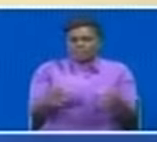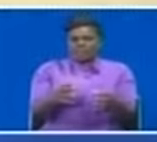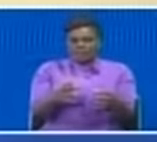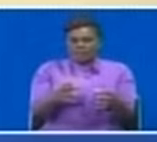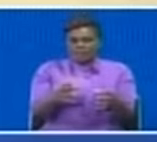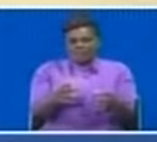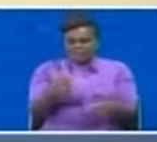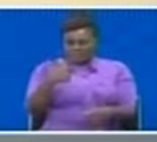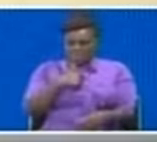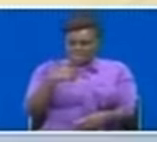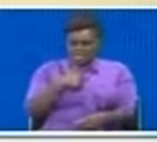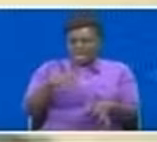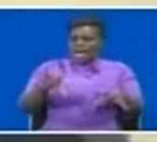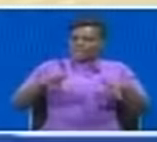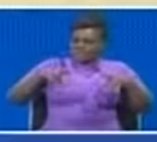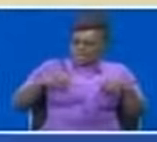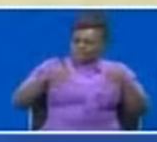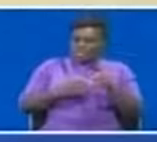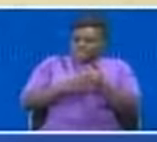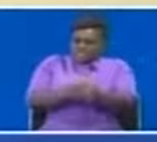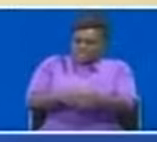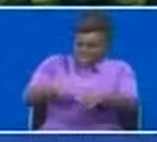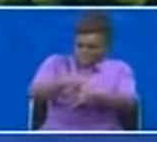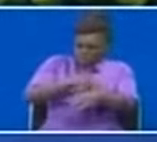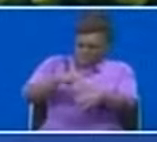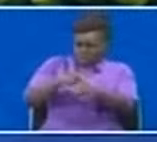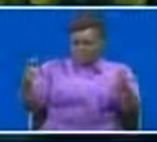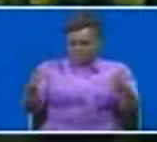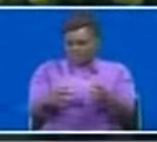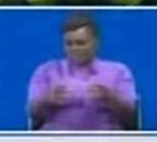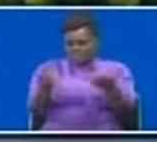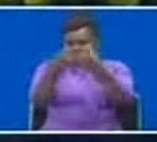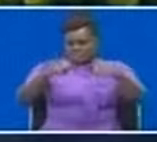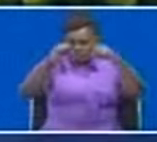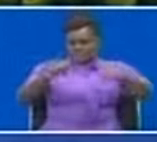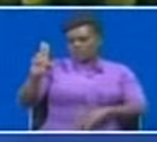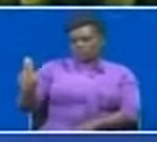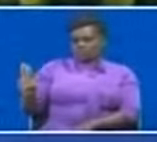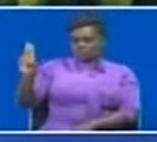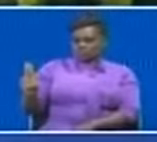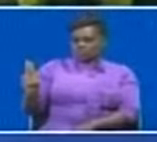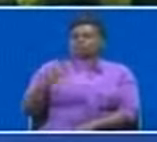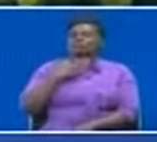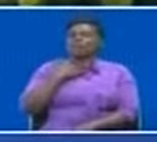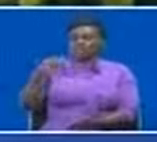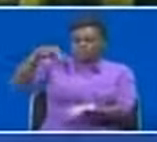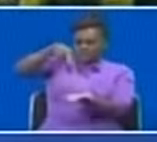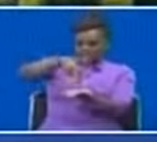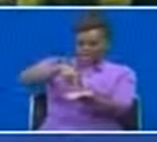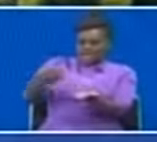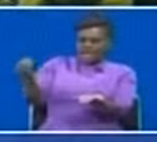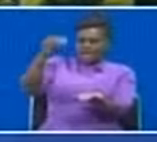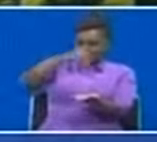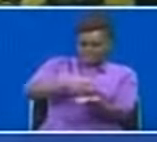with pride that I accept leadership of a national party. President Kenyatta will now seek re-election on a new party